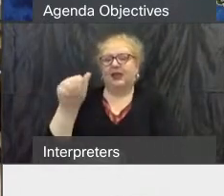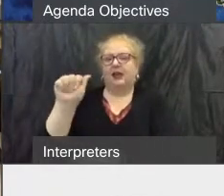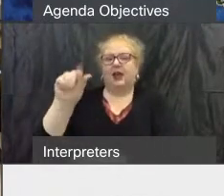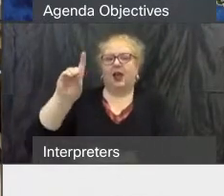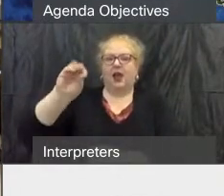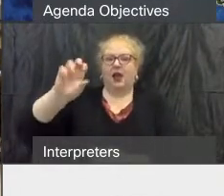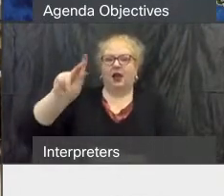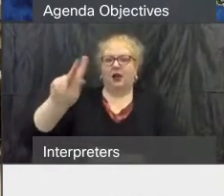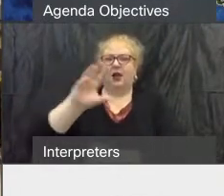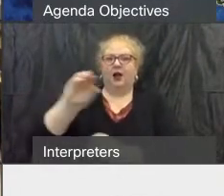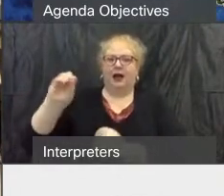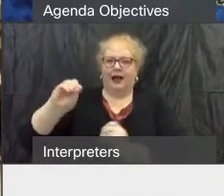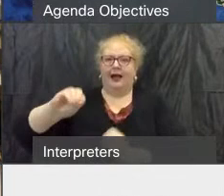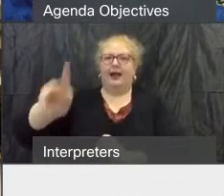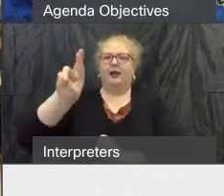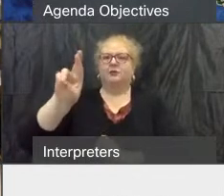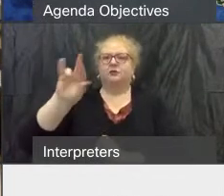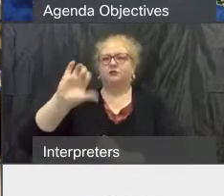understand that it's